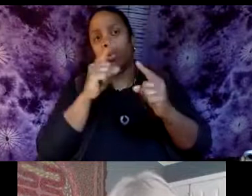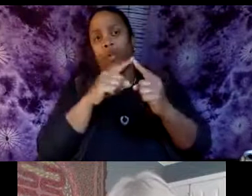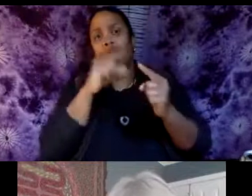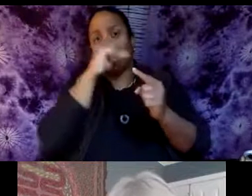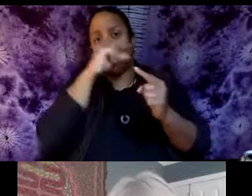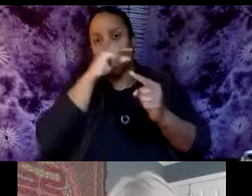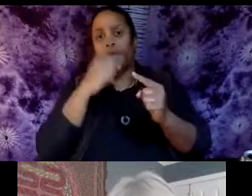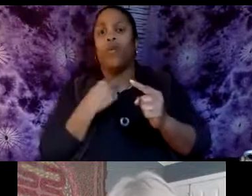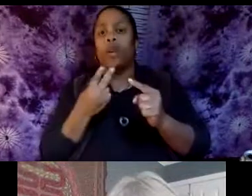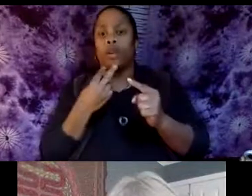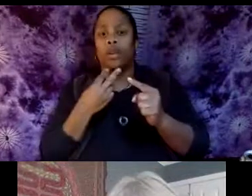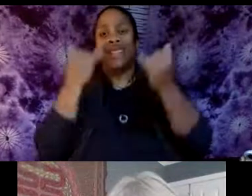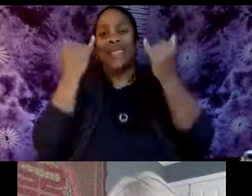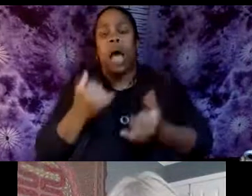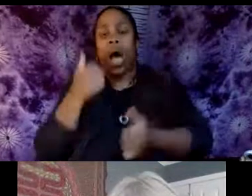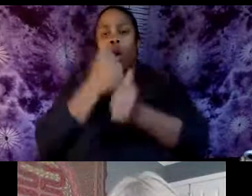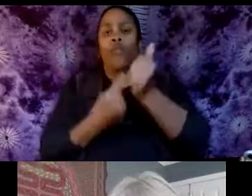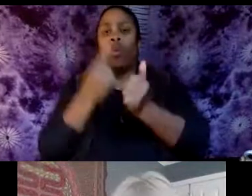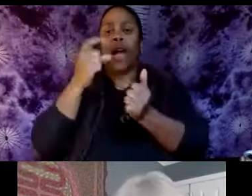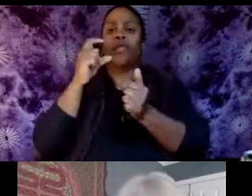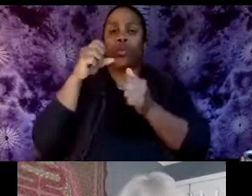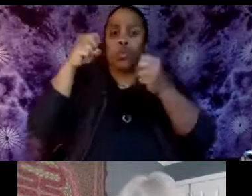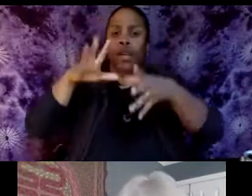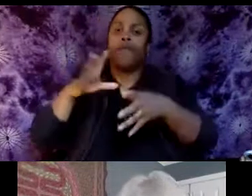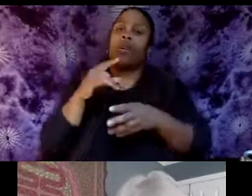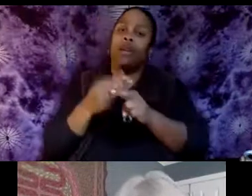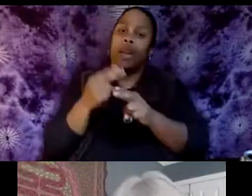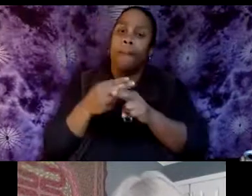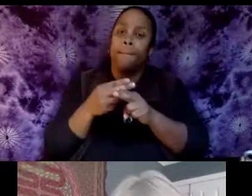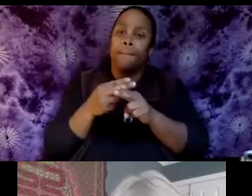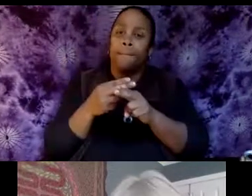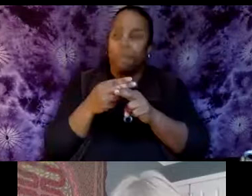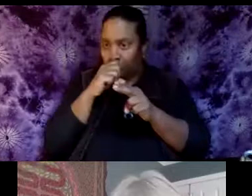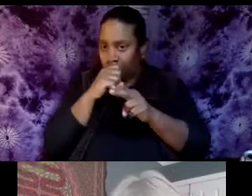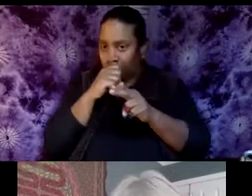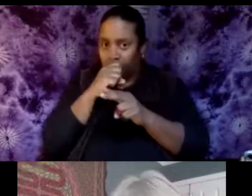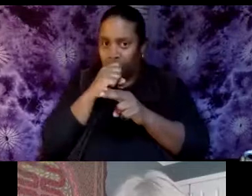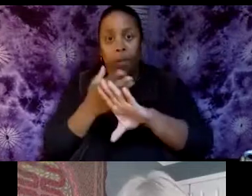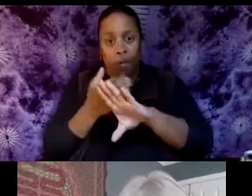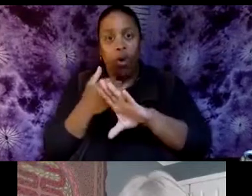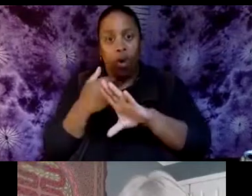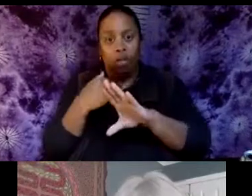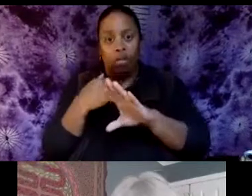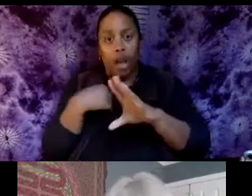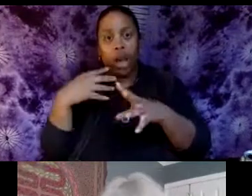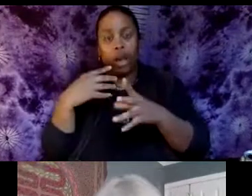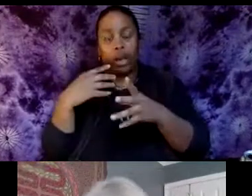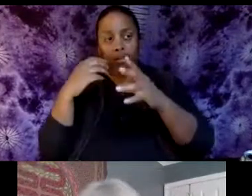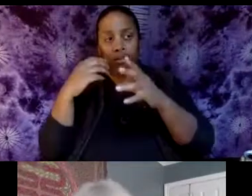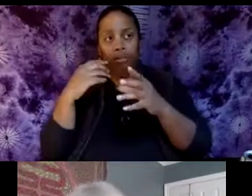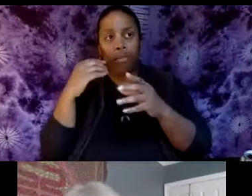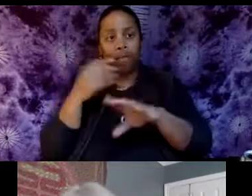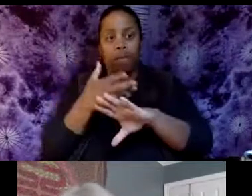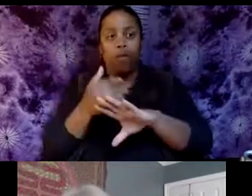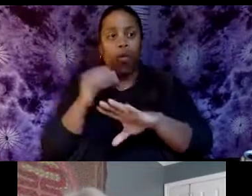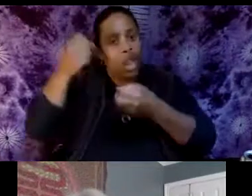has to give their name before it'll ring at my end. And that's how you can screen them out. So really simple,